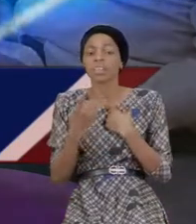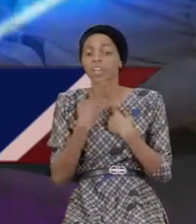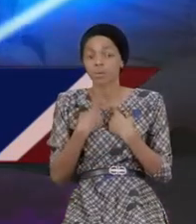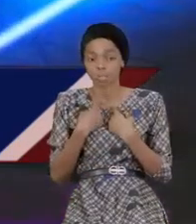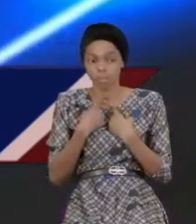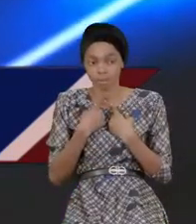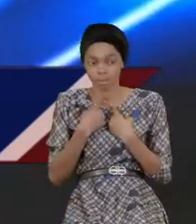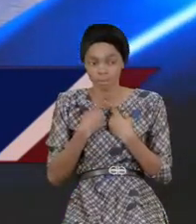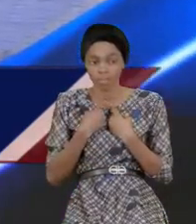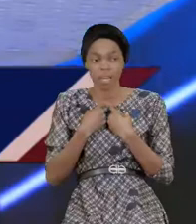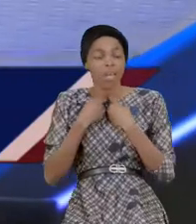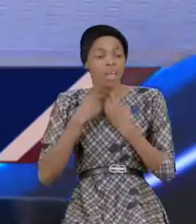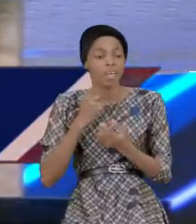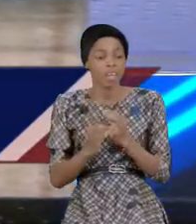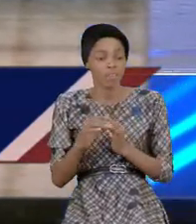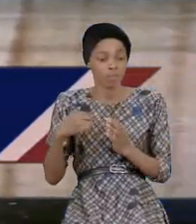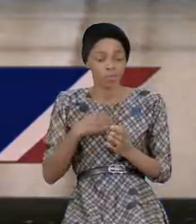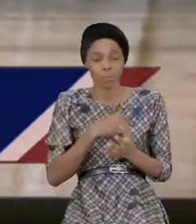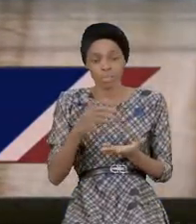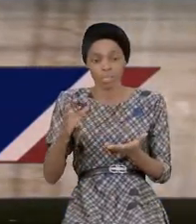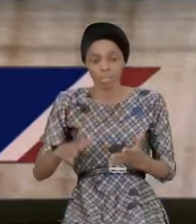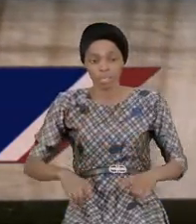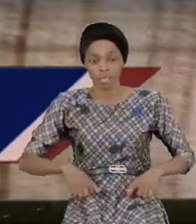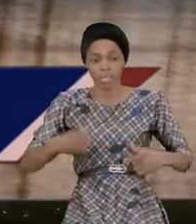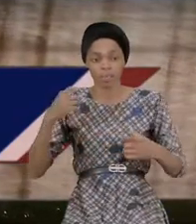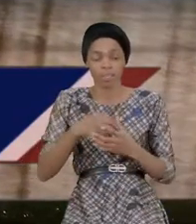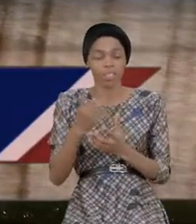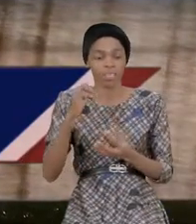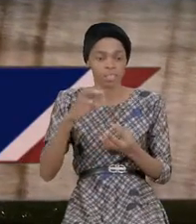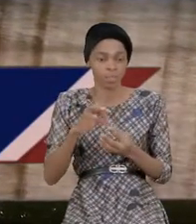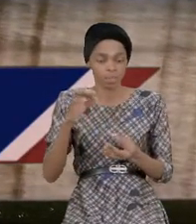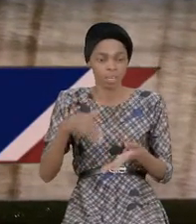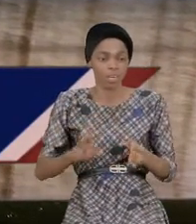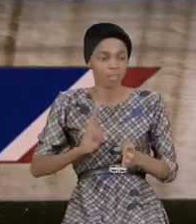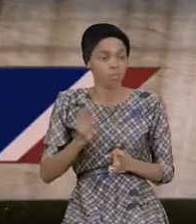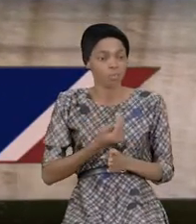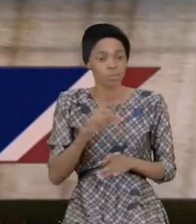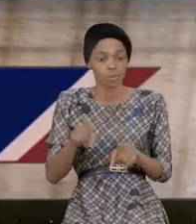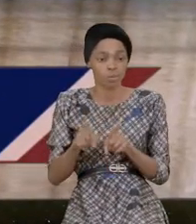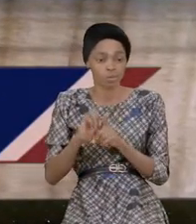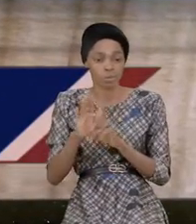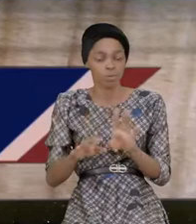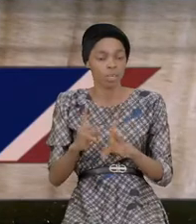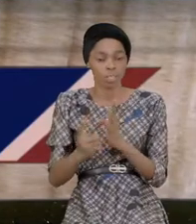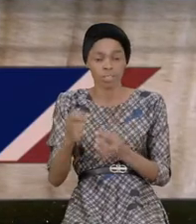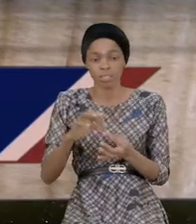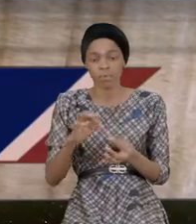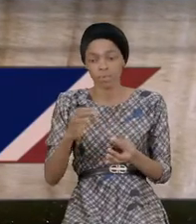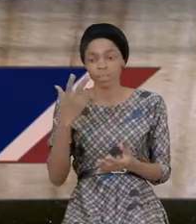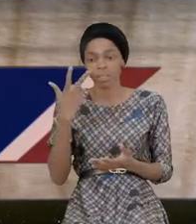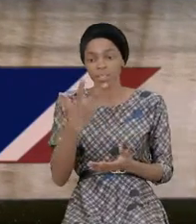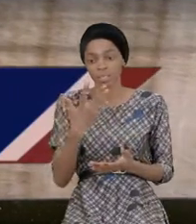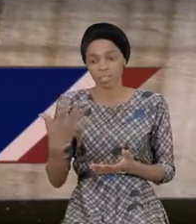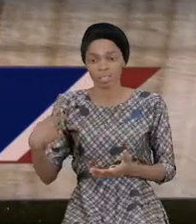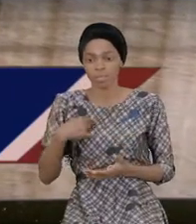25, if we live in the spirit, let us also walk in the spirit. Three things we're